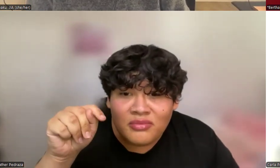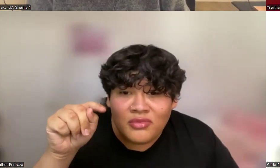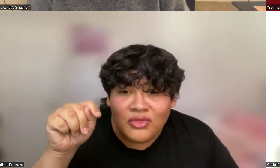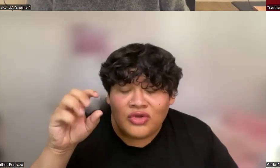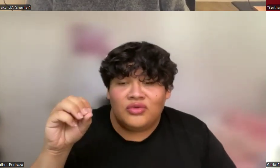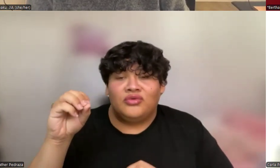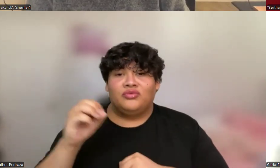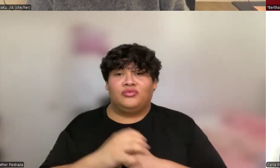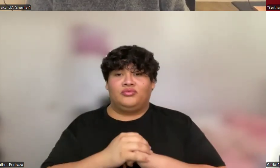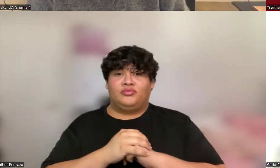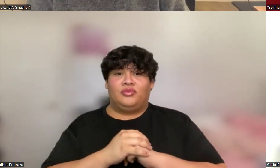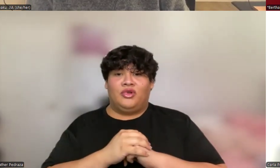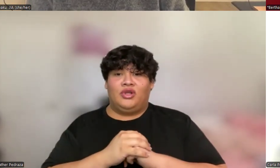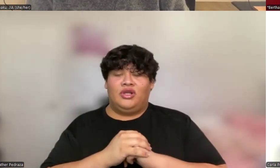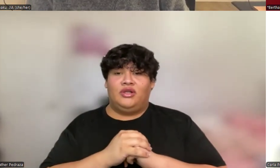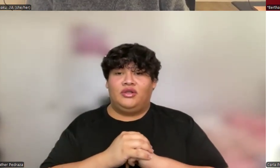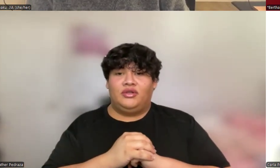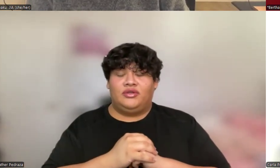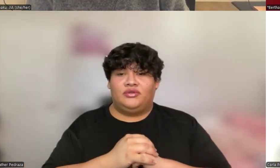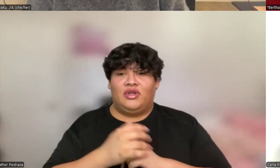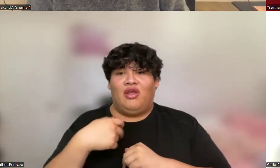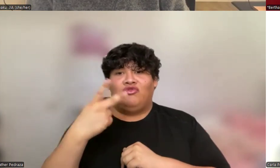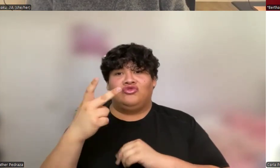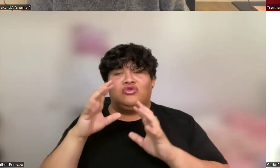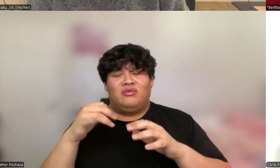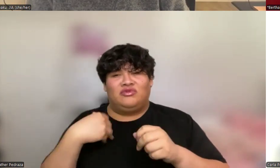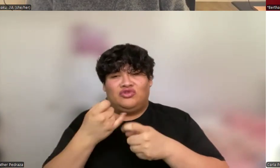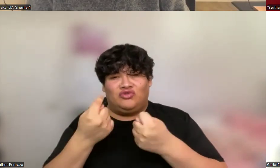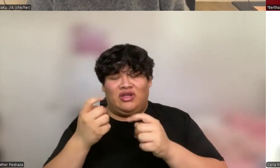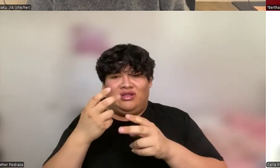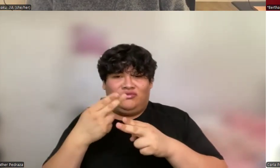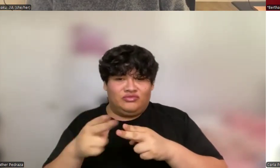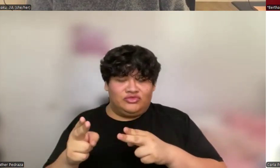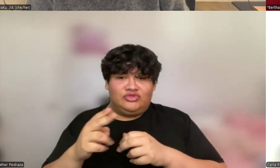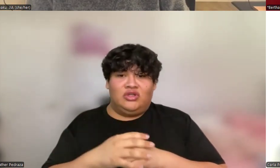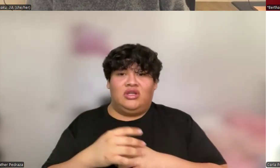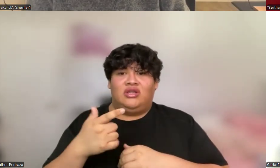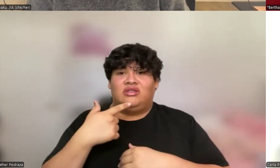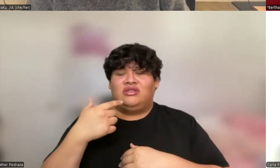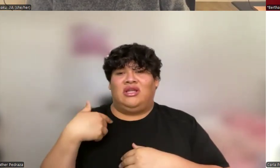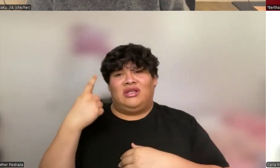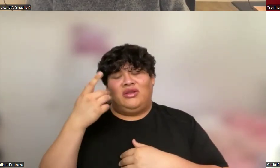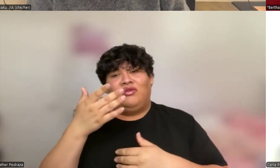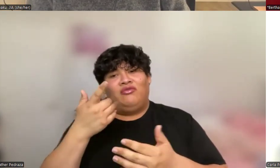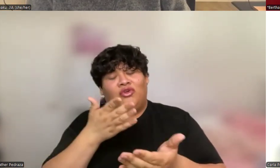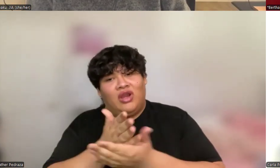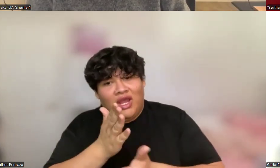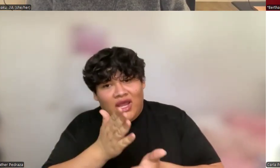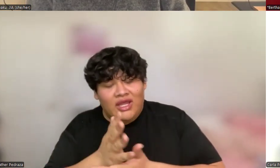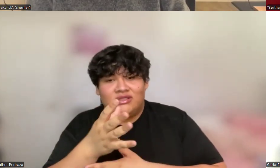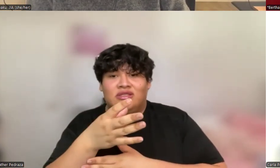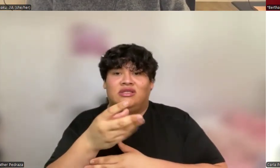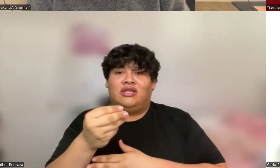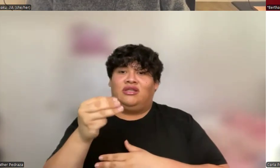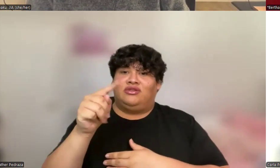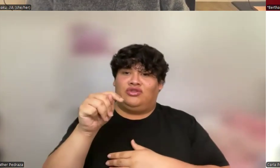brief. But one of the main comments is actually, I think, around access and terminology.